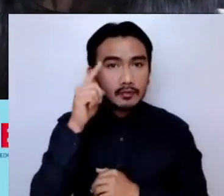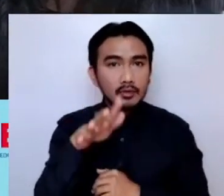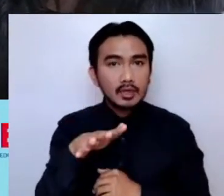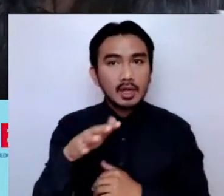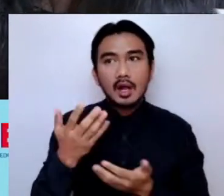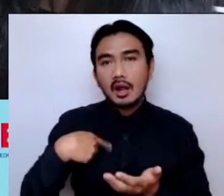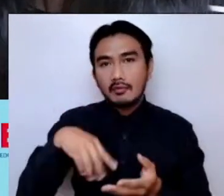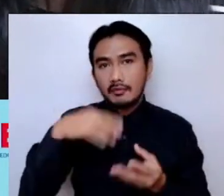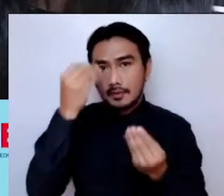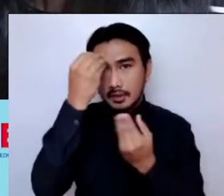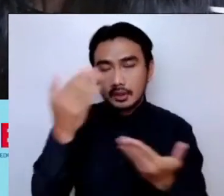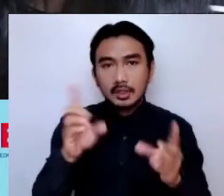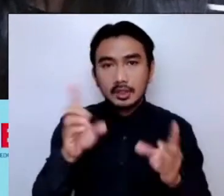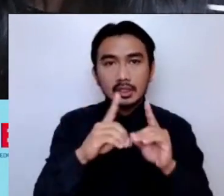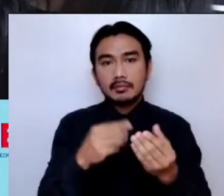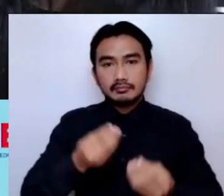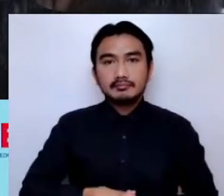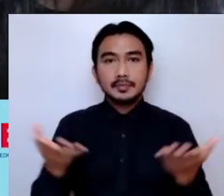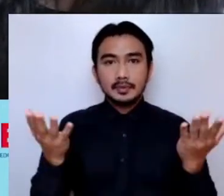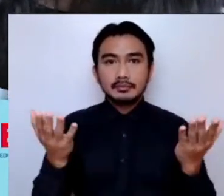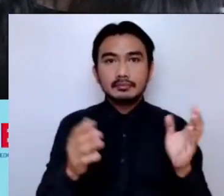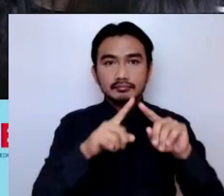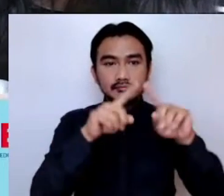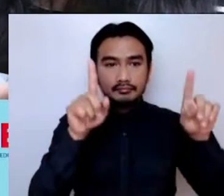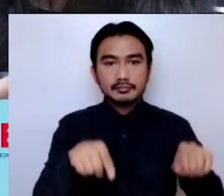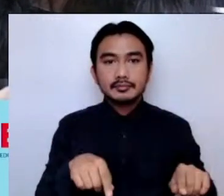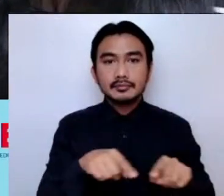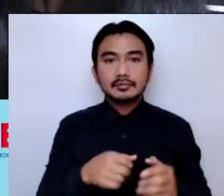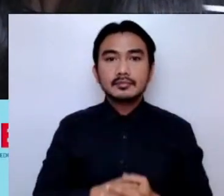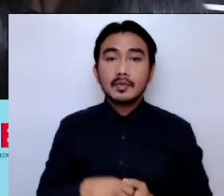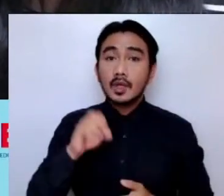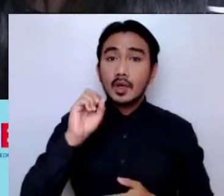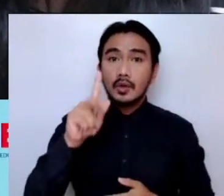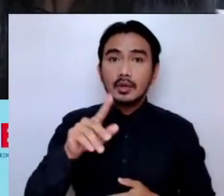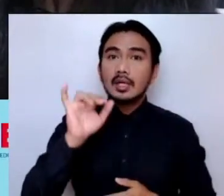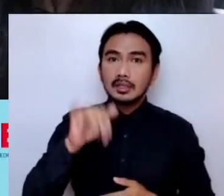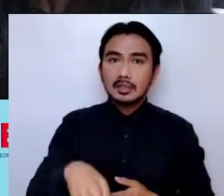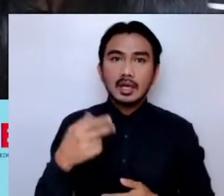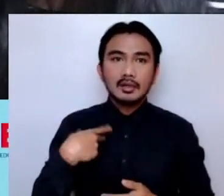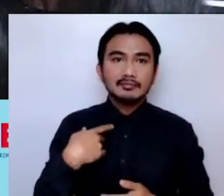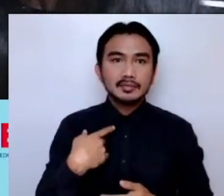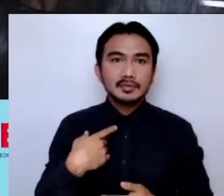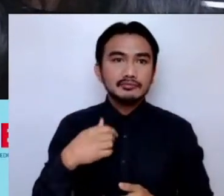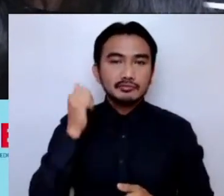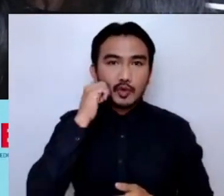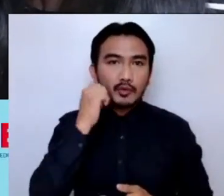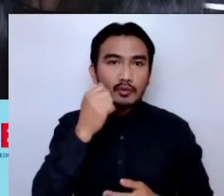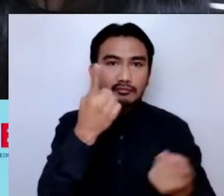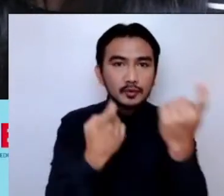DepEd memorandum on the release of those tools. Okay, so those are the frequently asked questions for